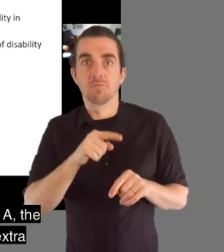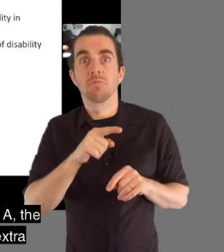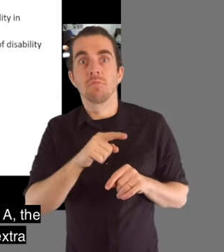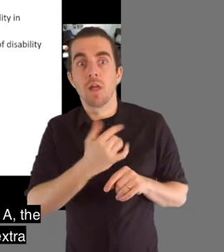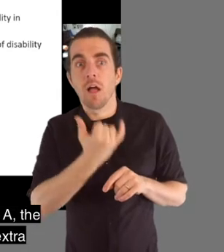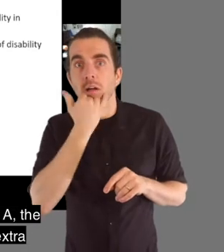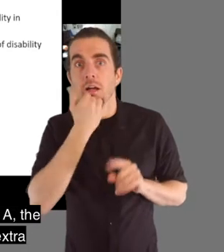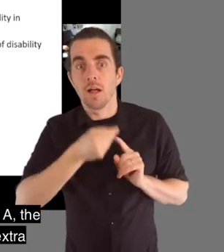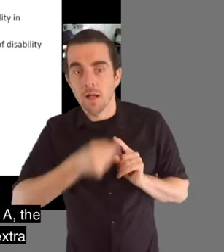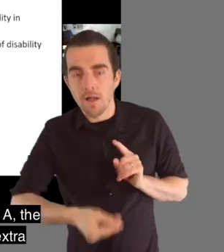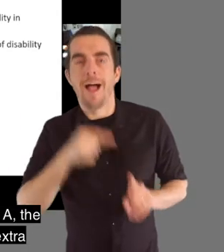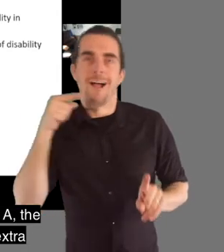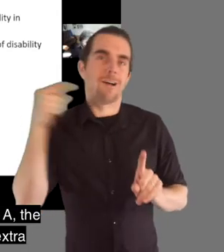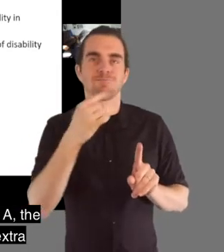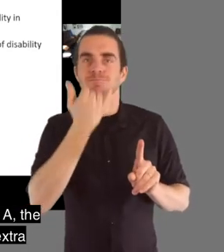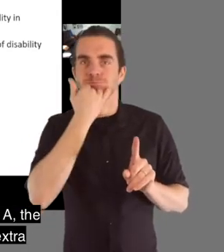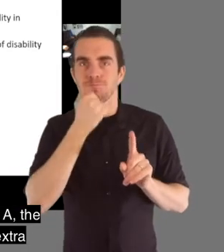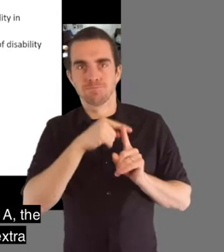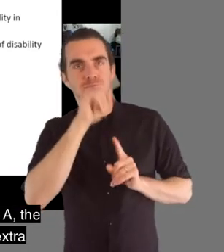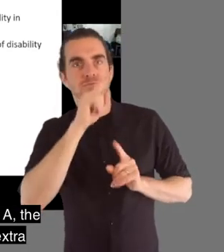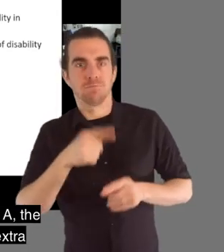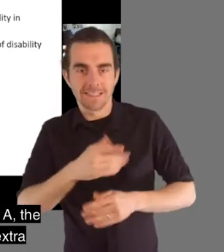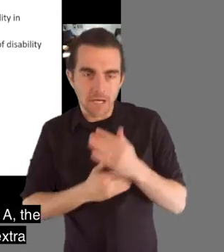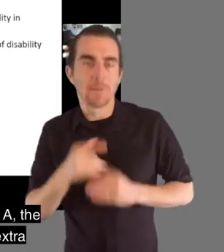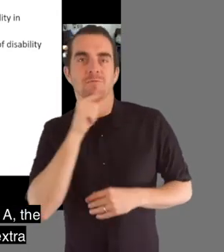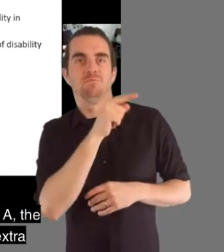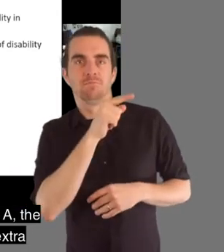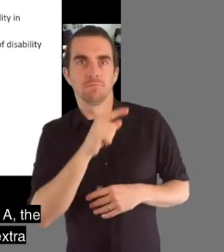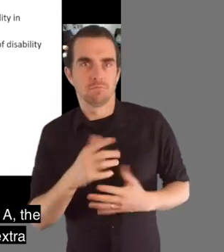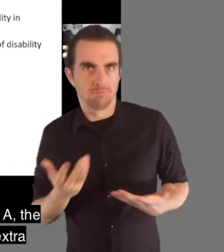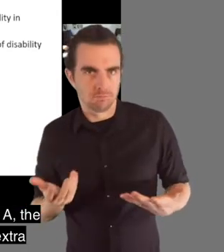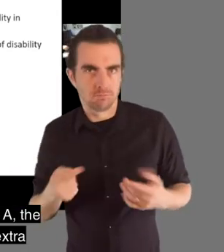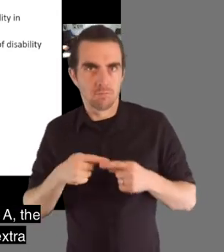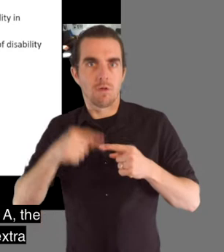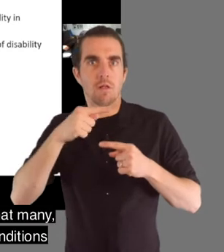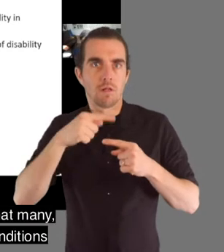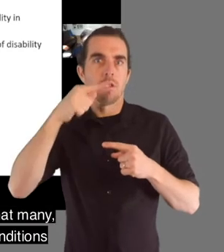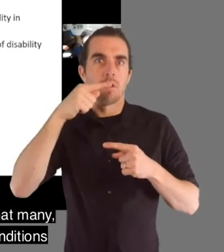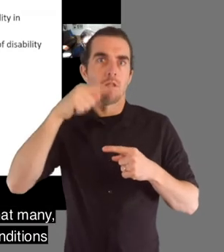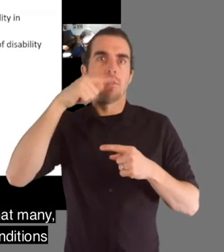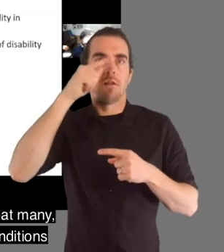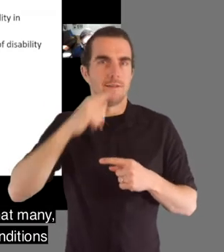And going back to A, the irony is with men carrying the extra